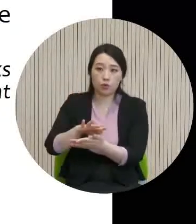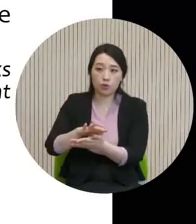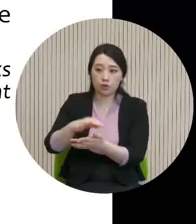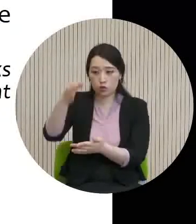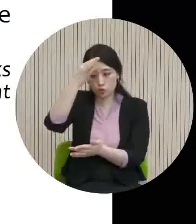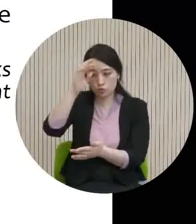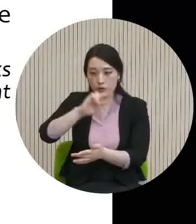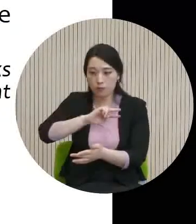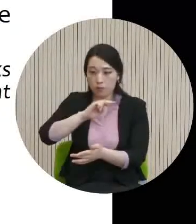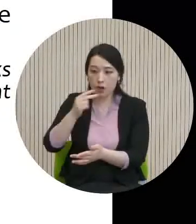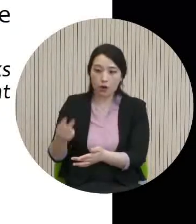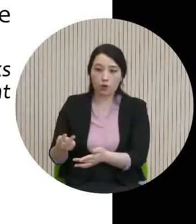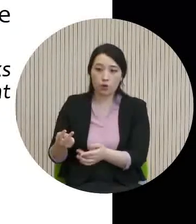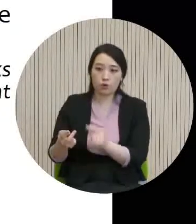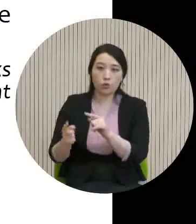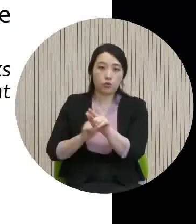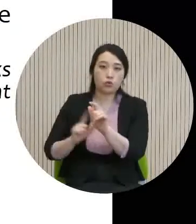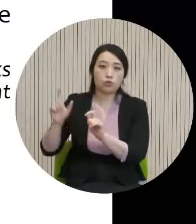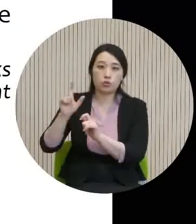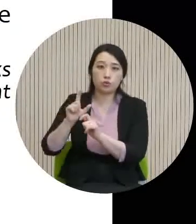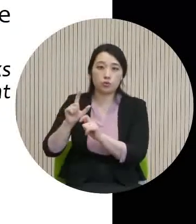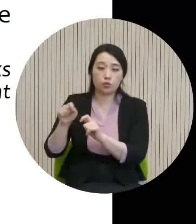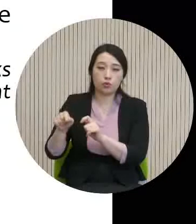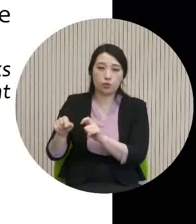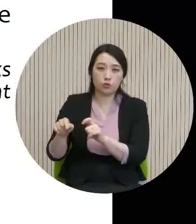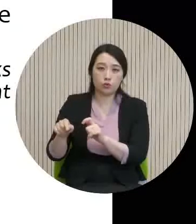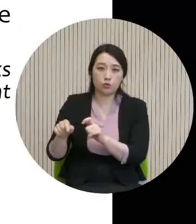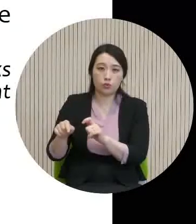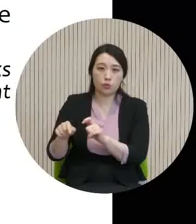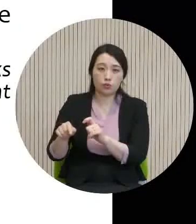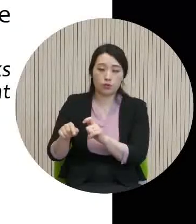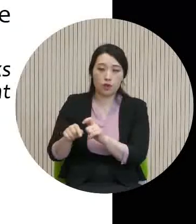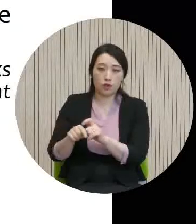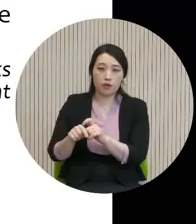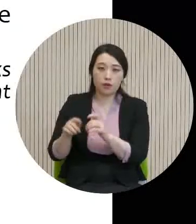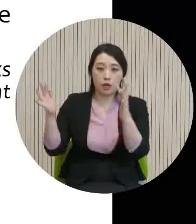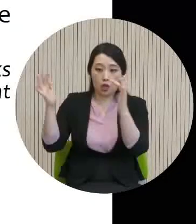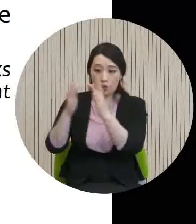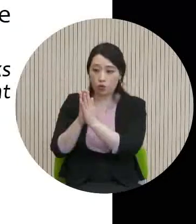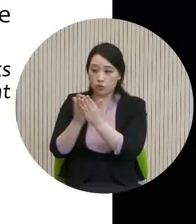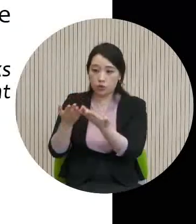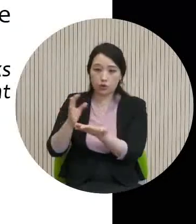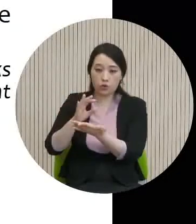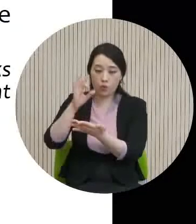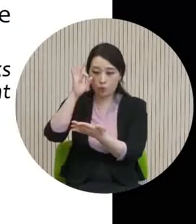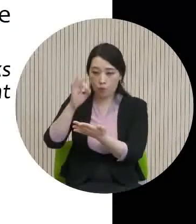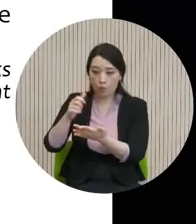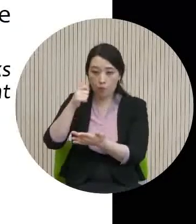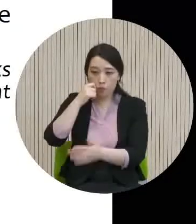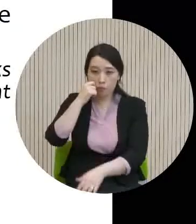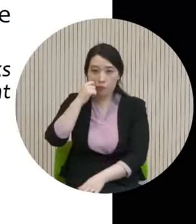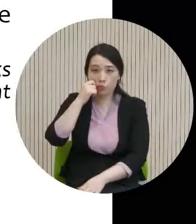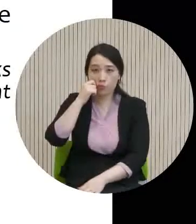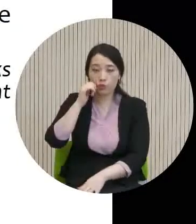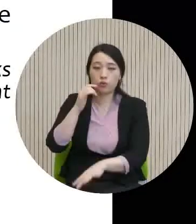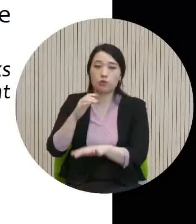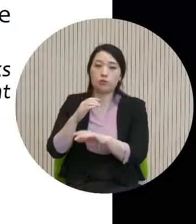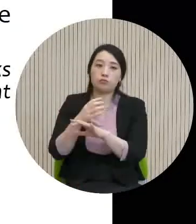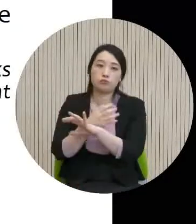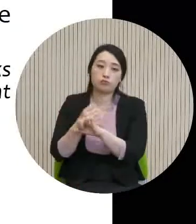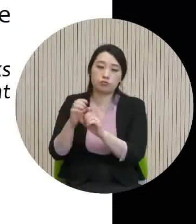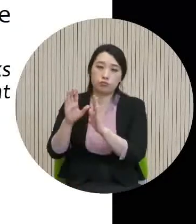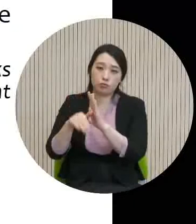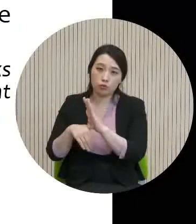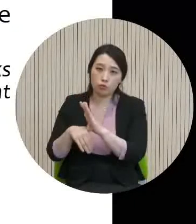quickly ahead, so within 5 to 10 years, the library will find that it would be unable to open that